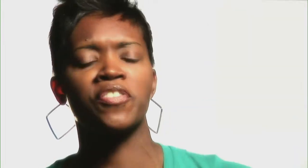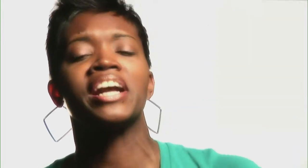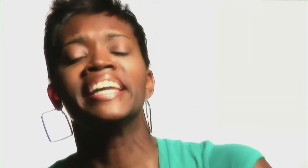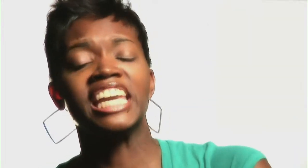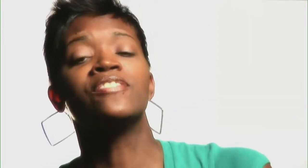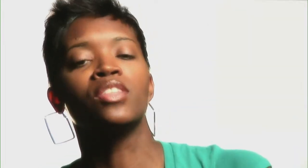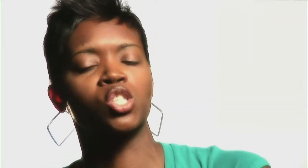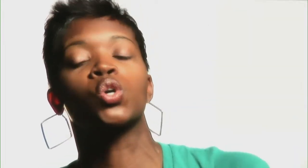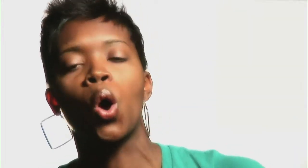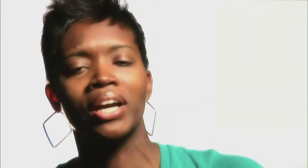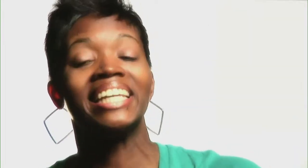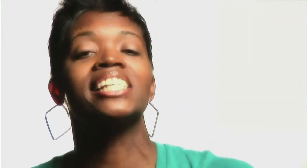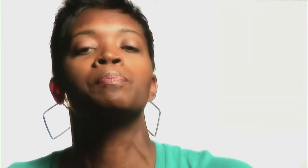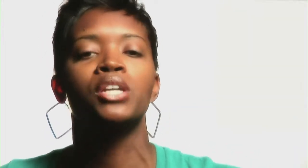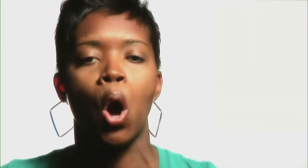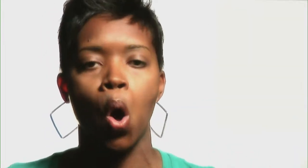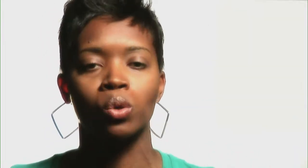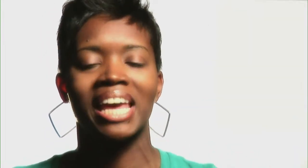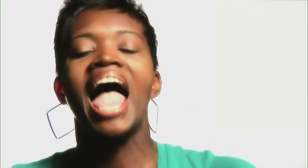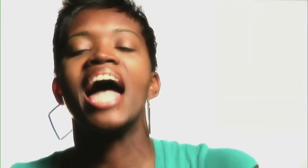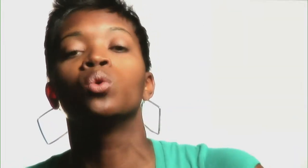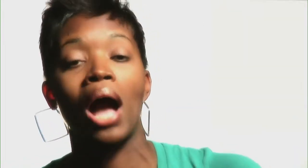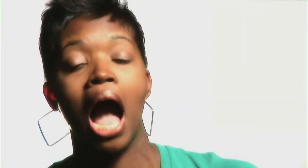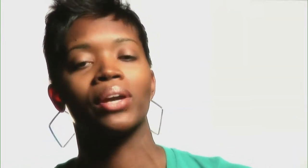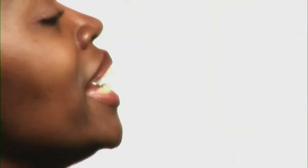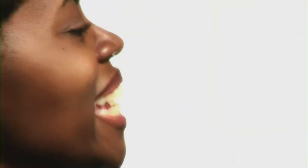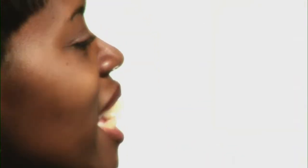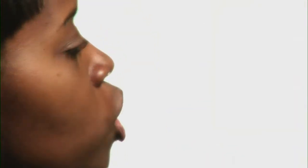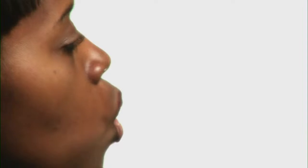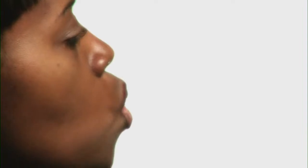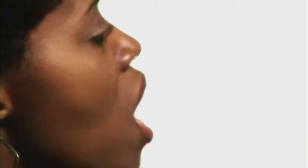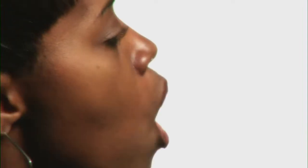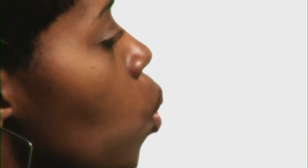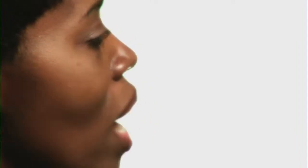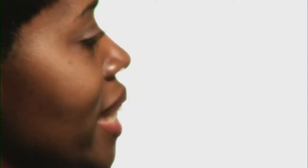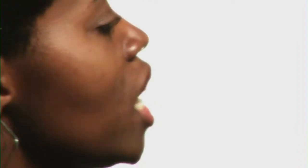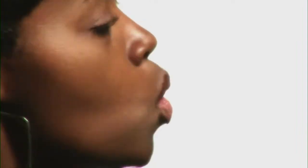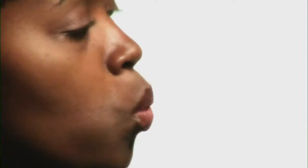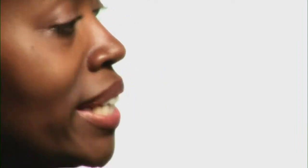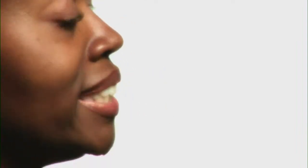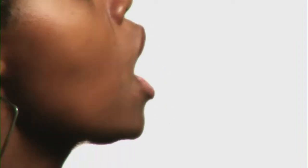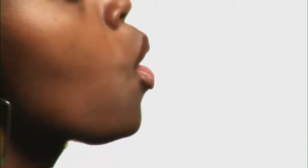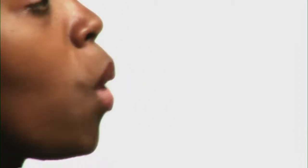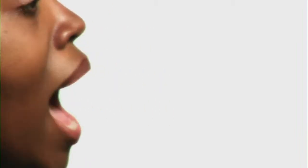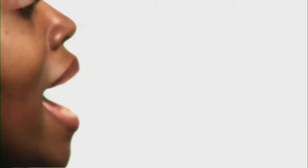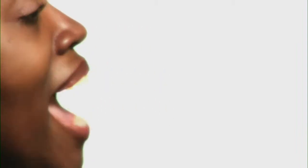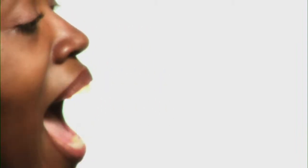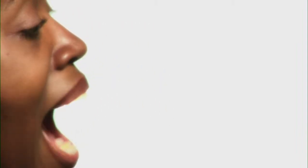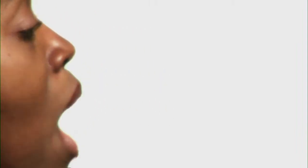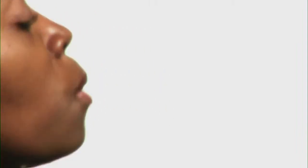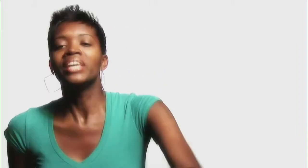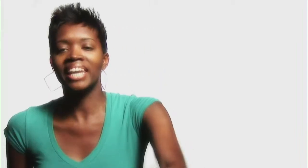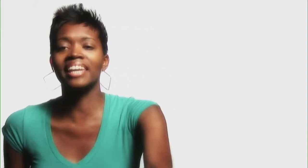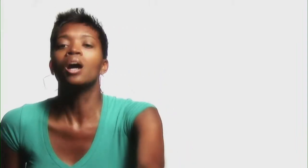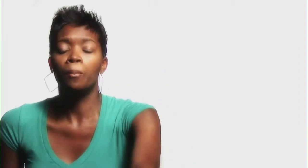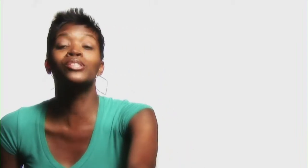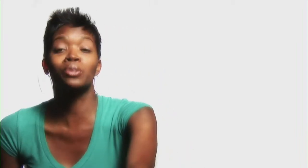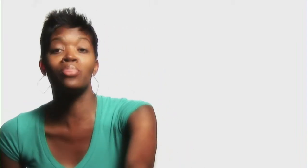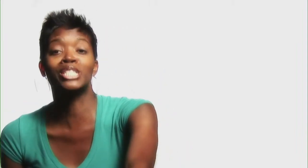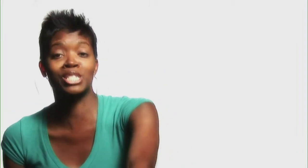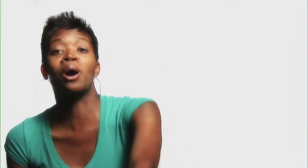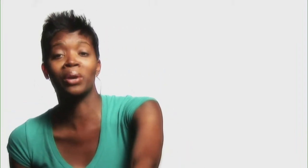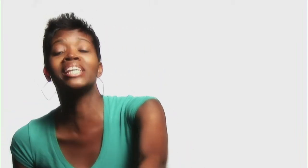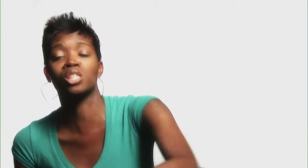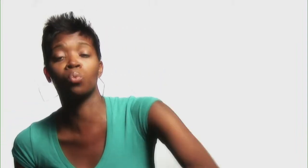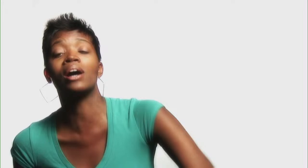We'll never even the score. He is behold and wow. He is who, what, when, why, how. He puts